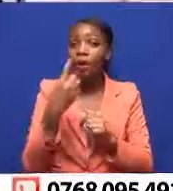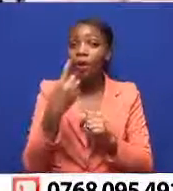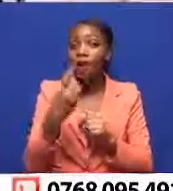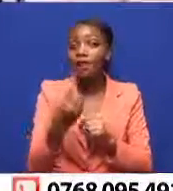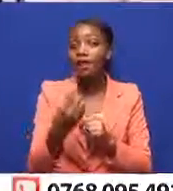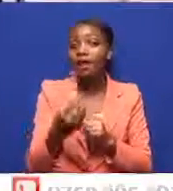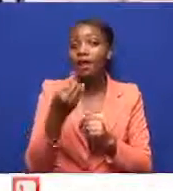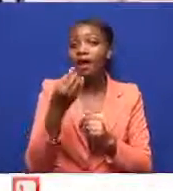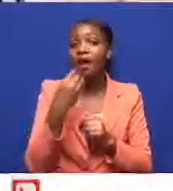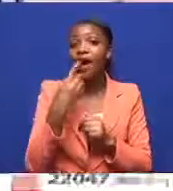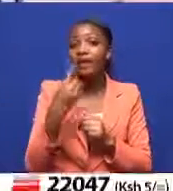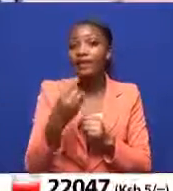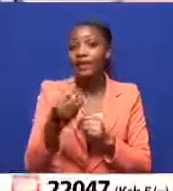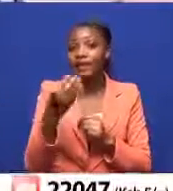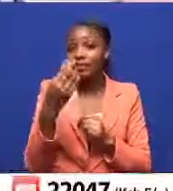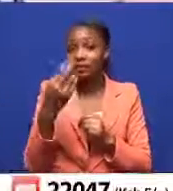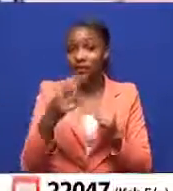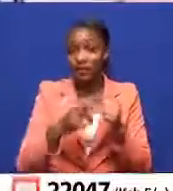147 people